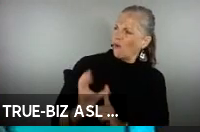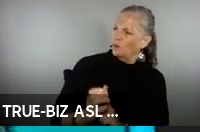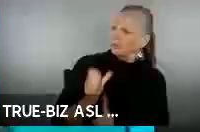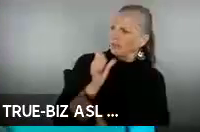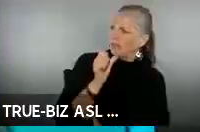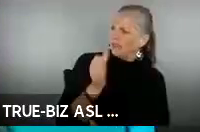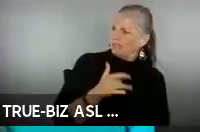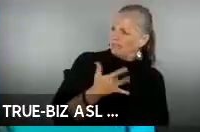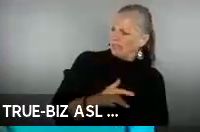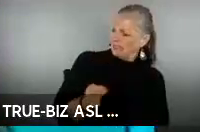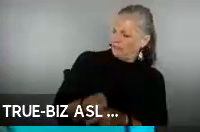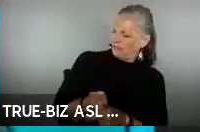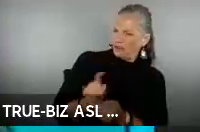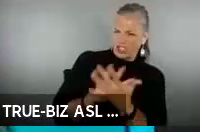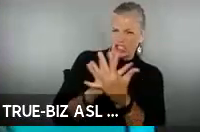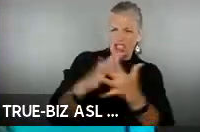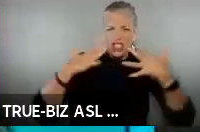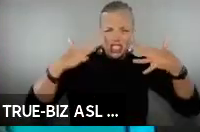it?